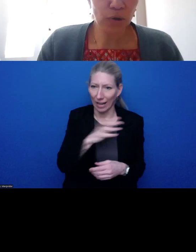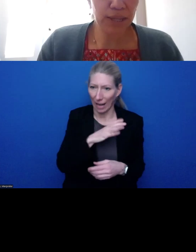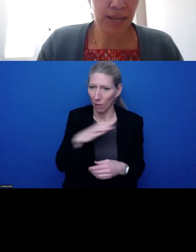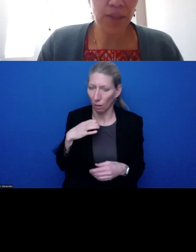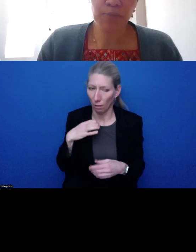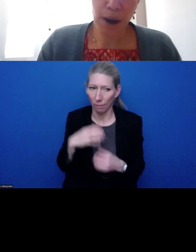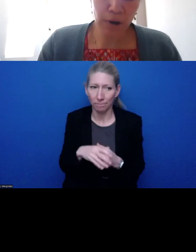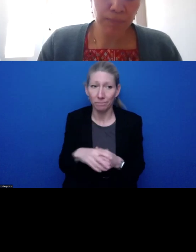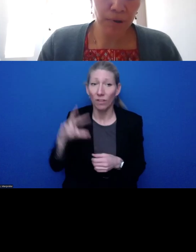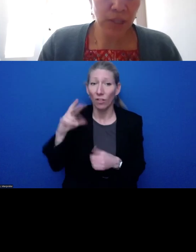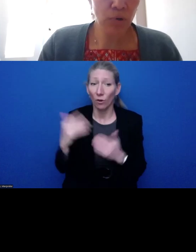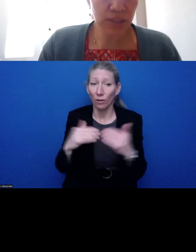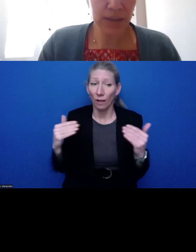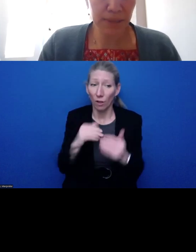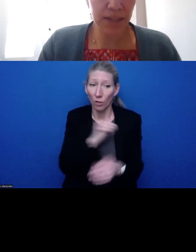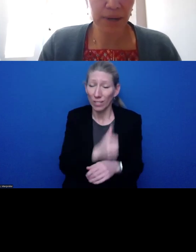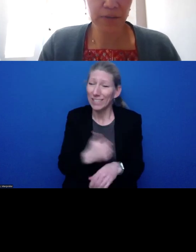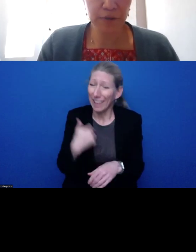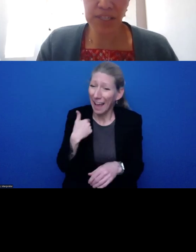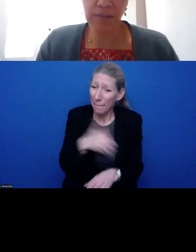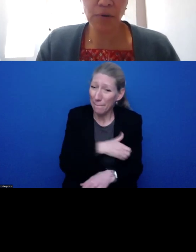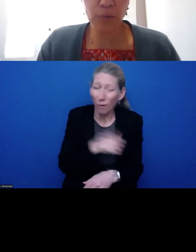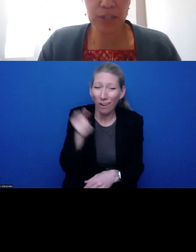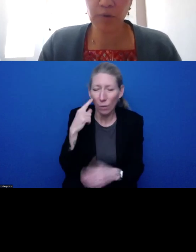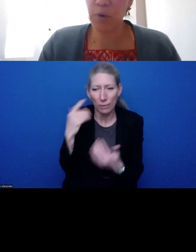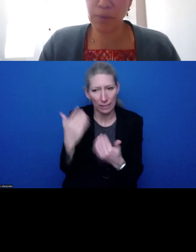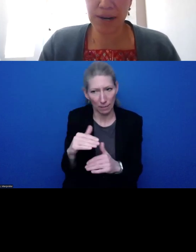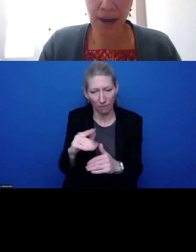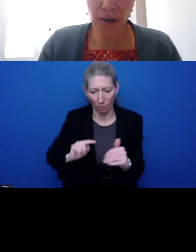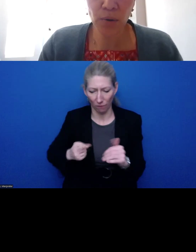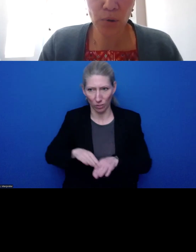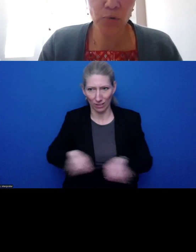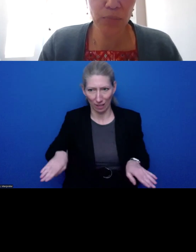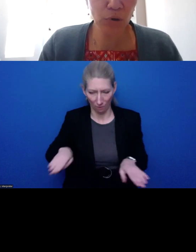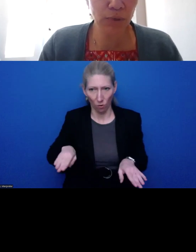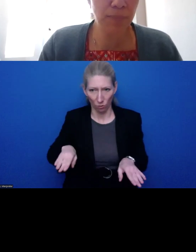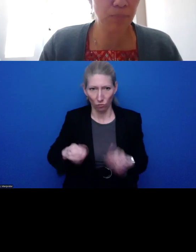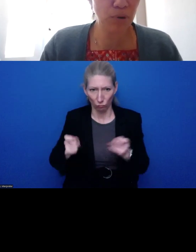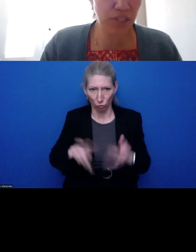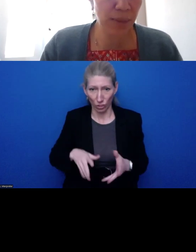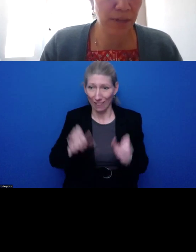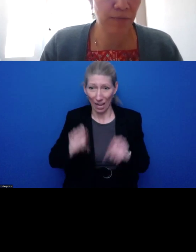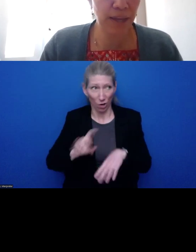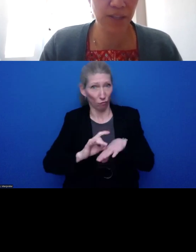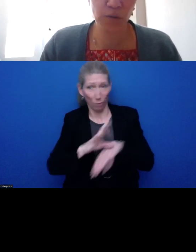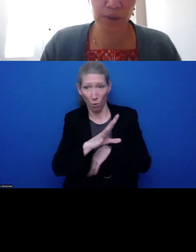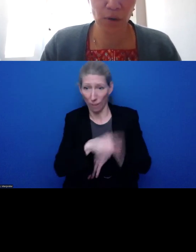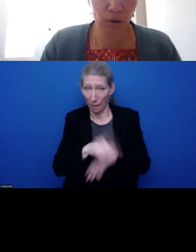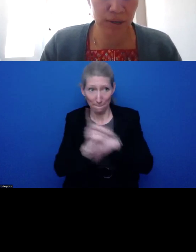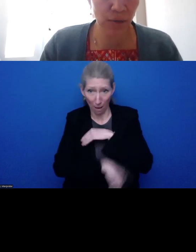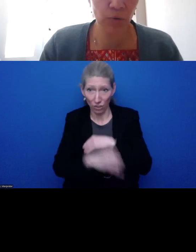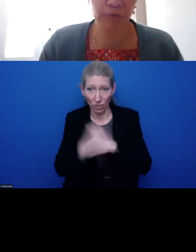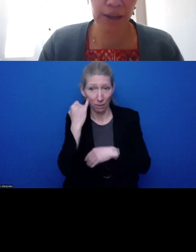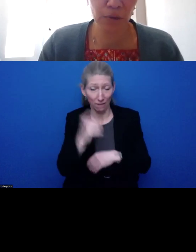Third-level authorities had power, but it was limited by the first-level rulers from Gumarcaj, who could remove and punish them if they